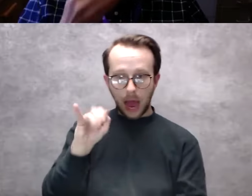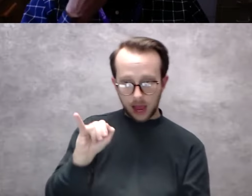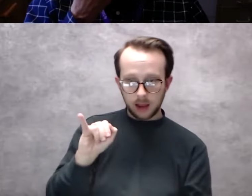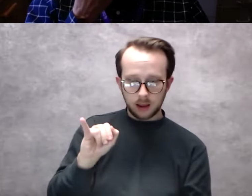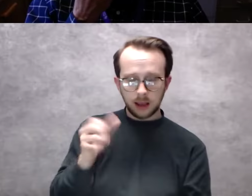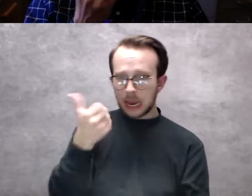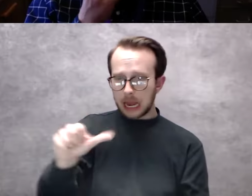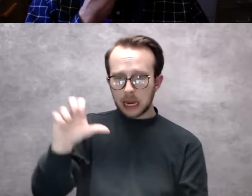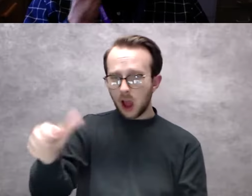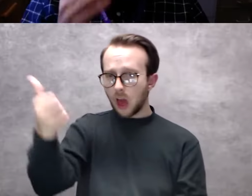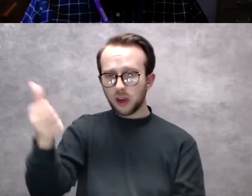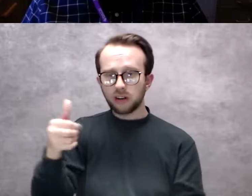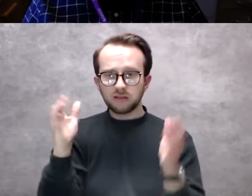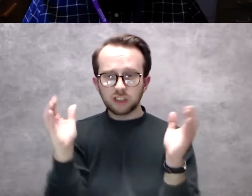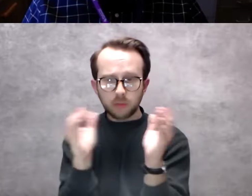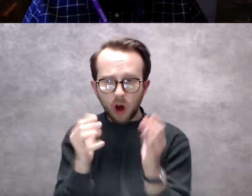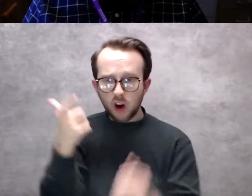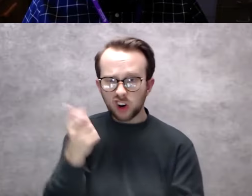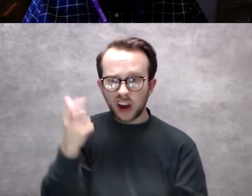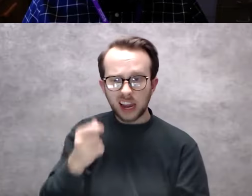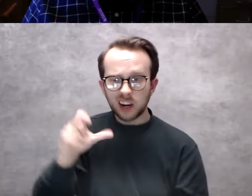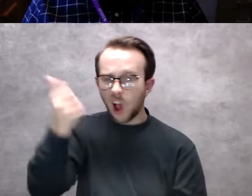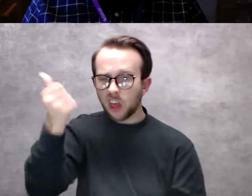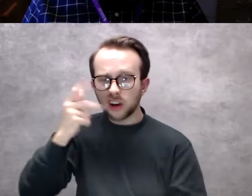small grants that might be a good fit?